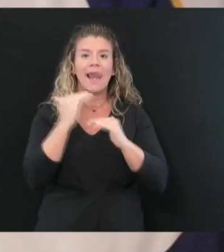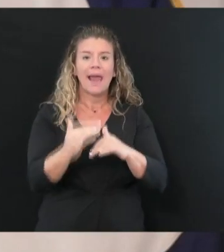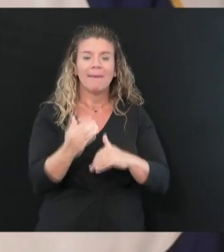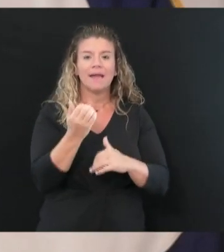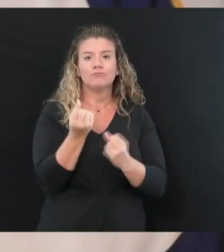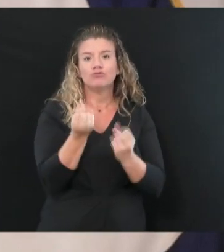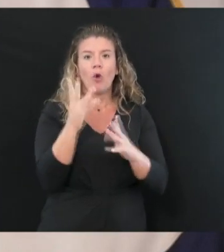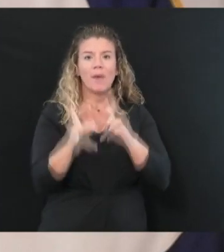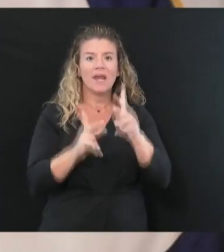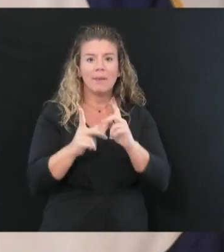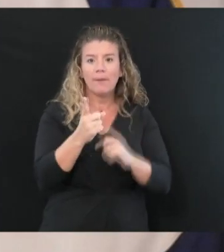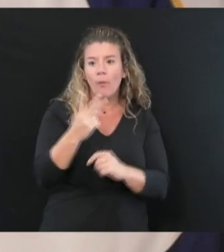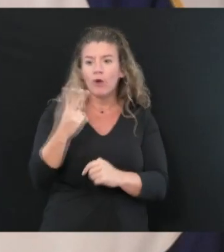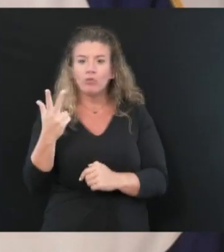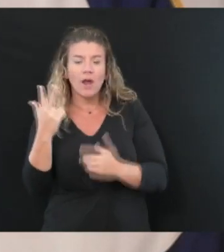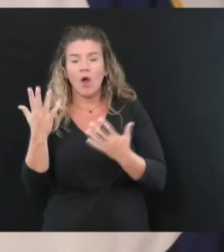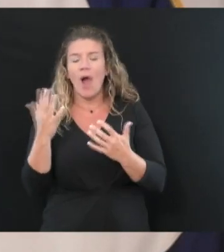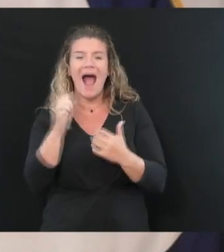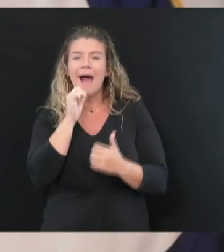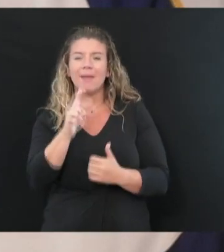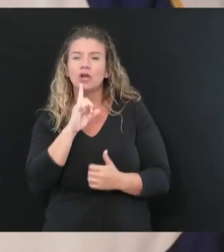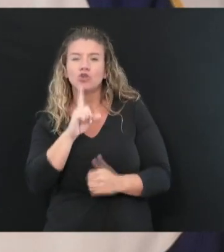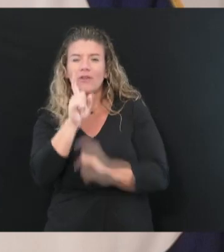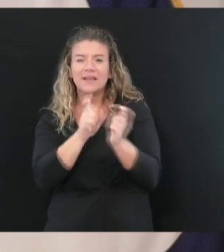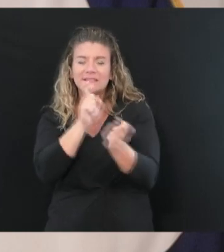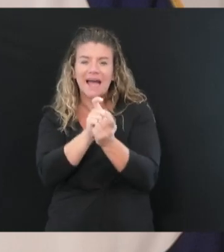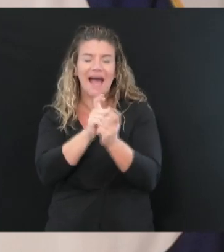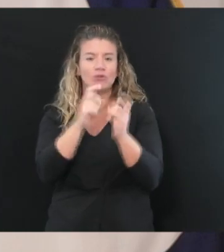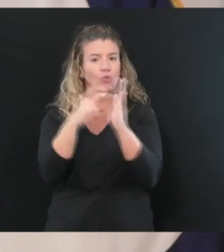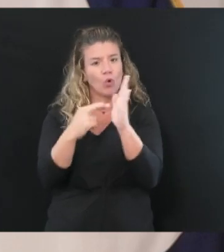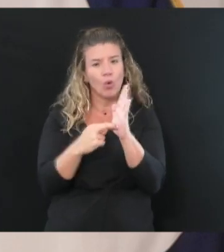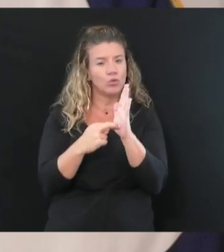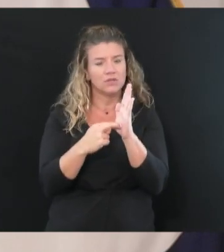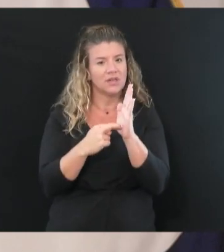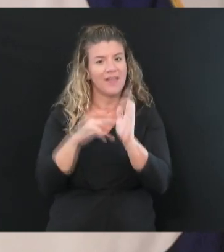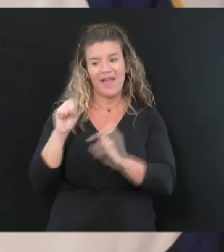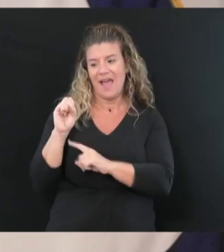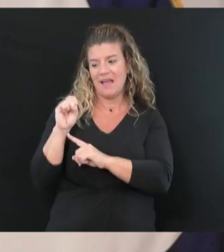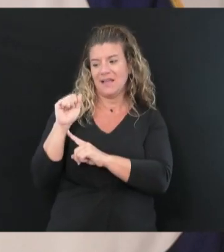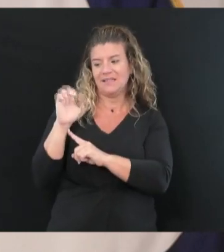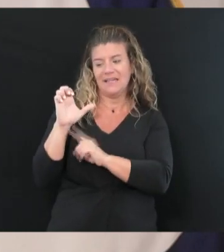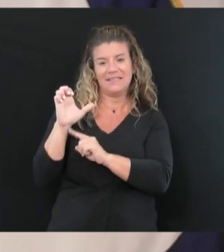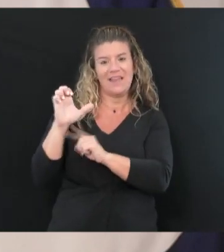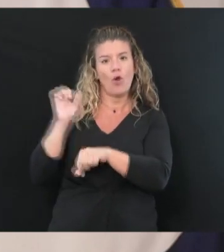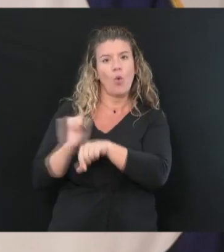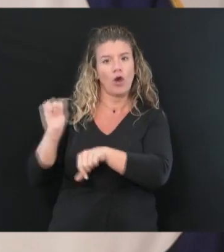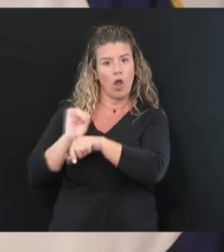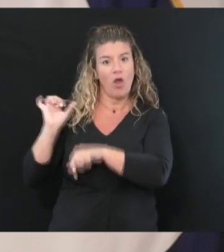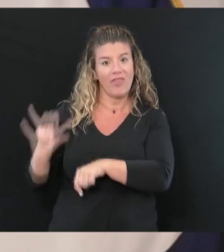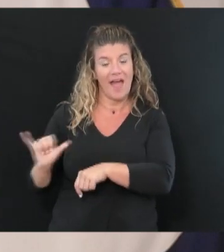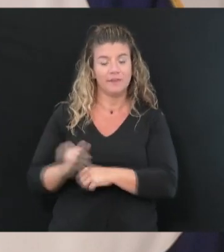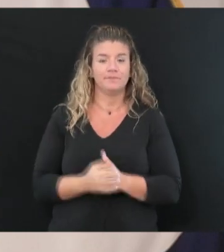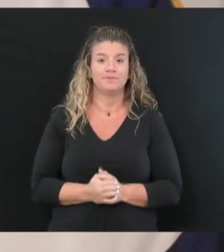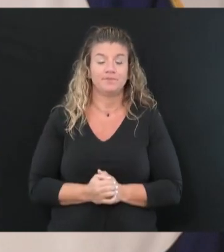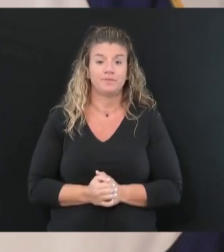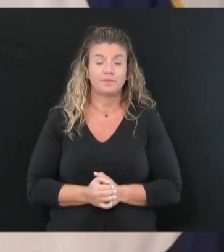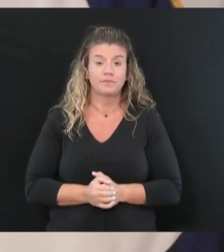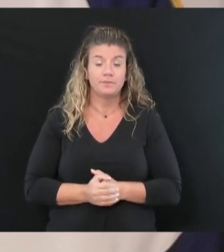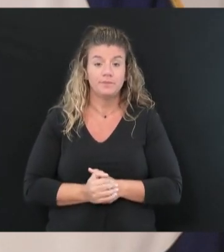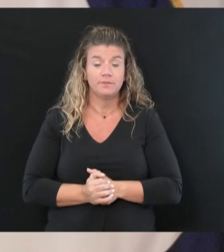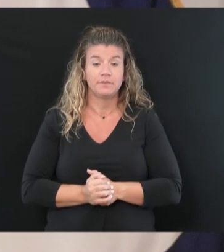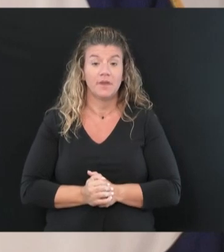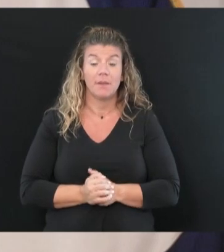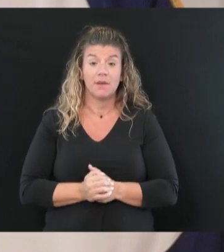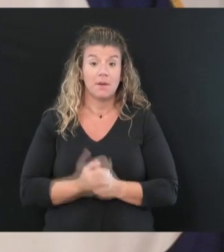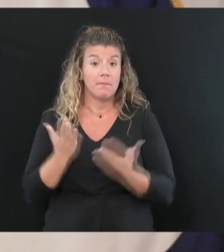But I don't have those guidelines back from the SSAC. And if someone else from the medical community wants to